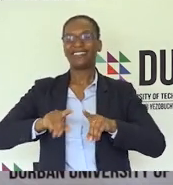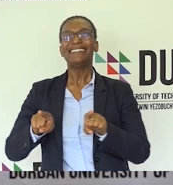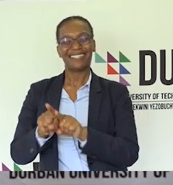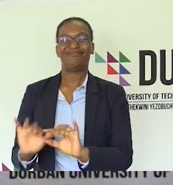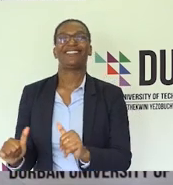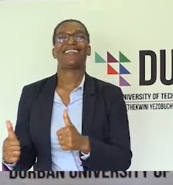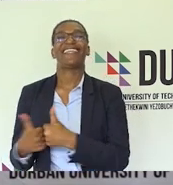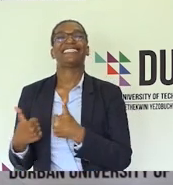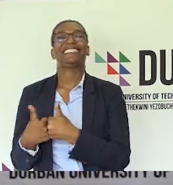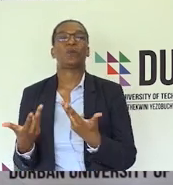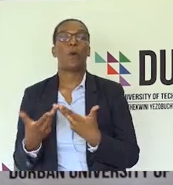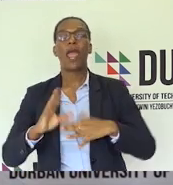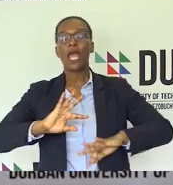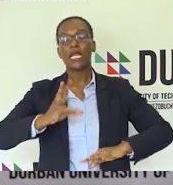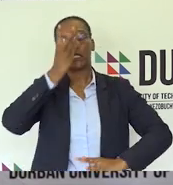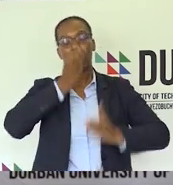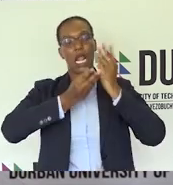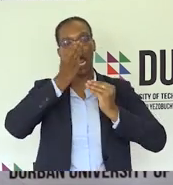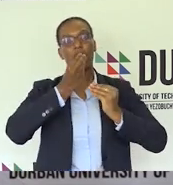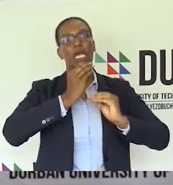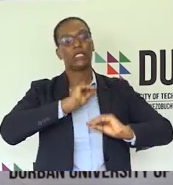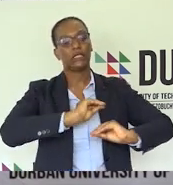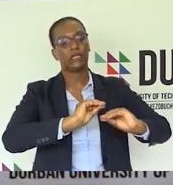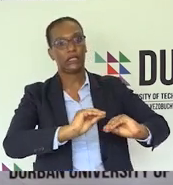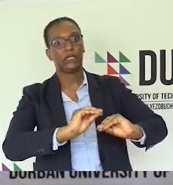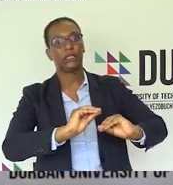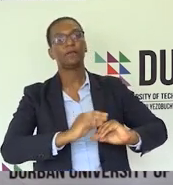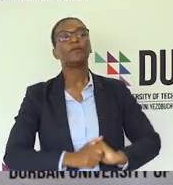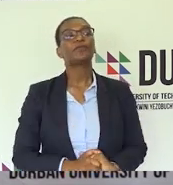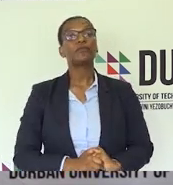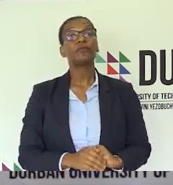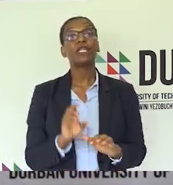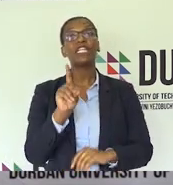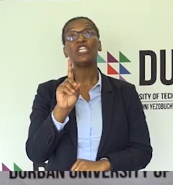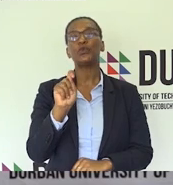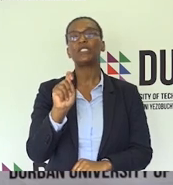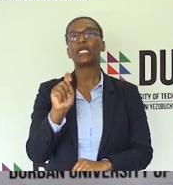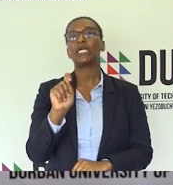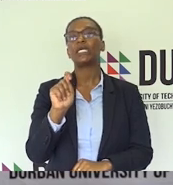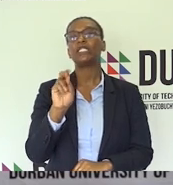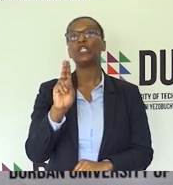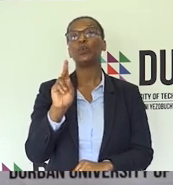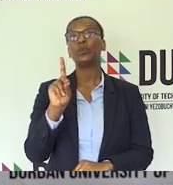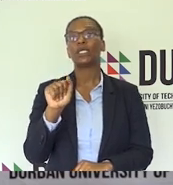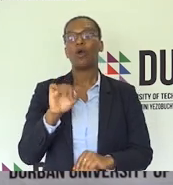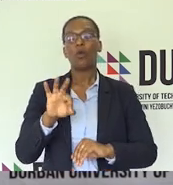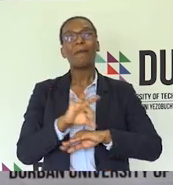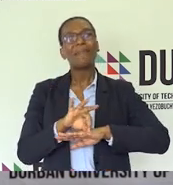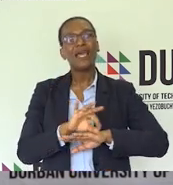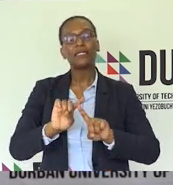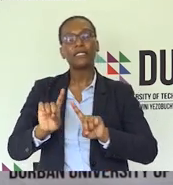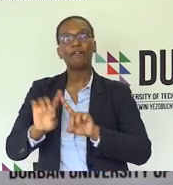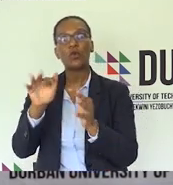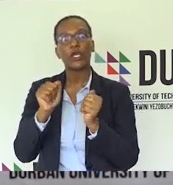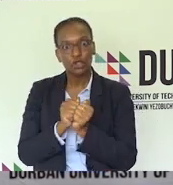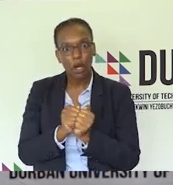well as challenges to teaching and learning. At DUT, we have planned a series of workshops on the use